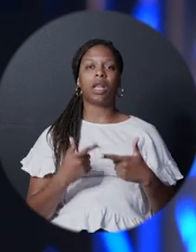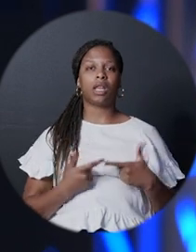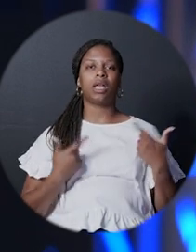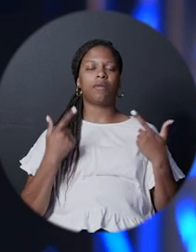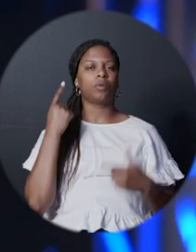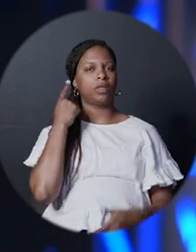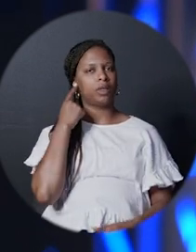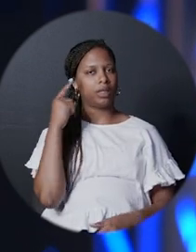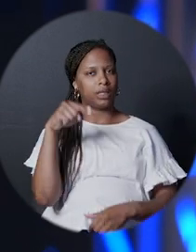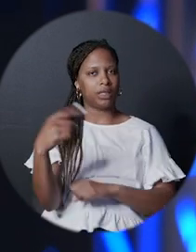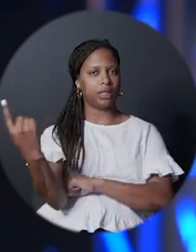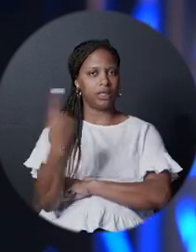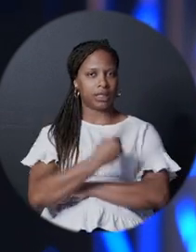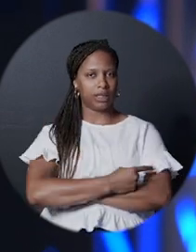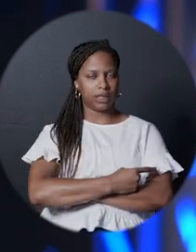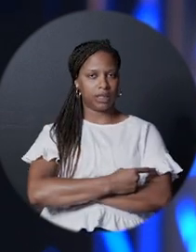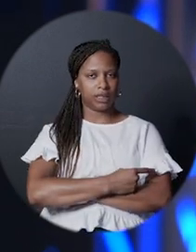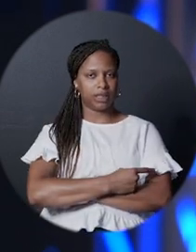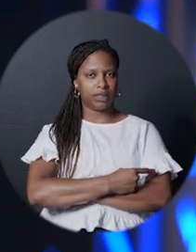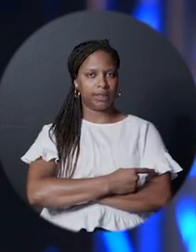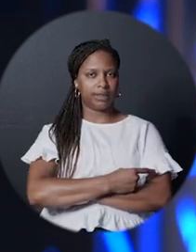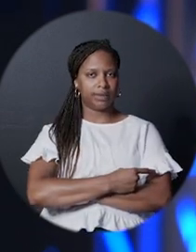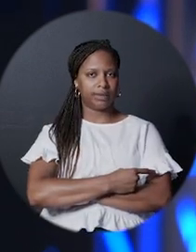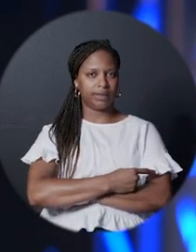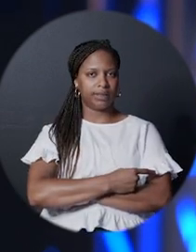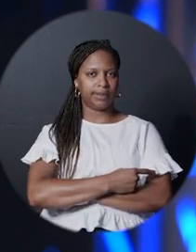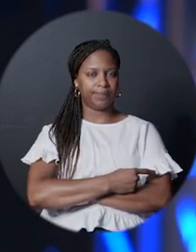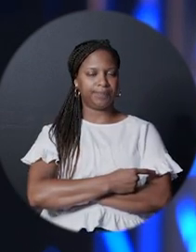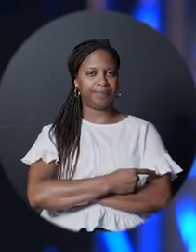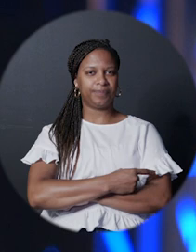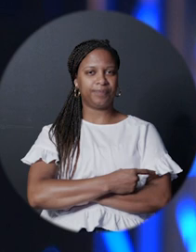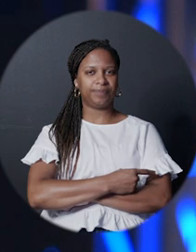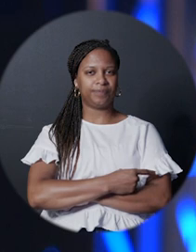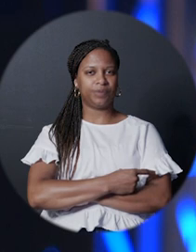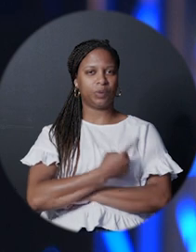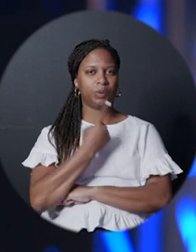For the people who were alive to hear it this day.